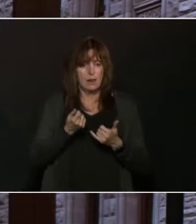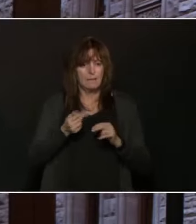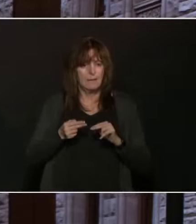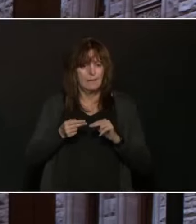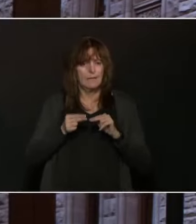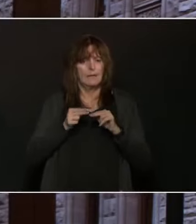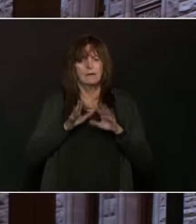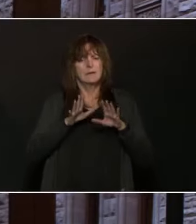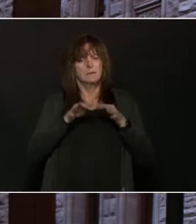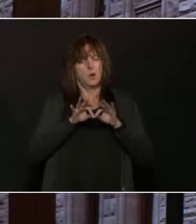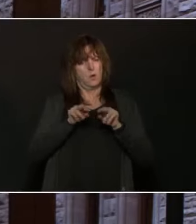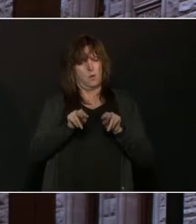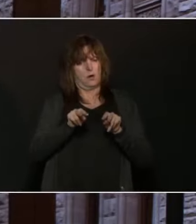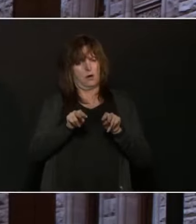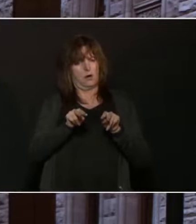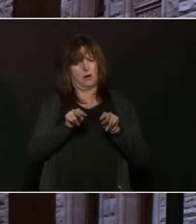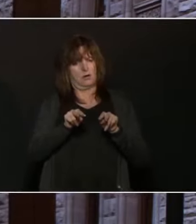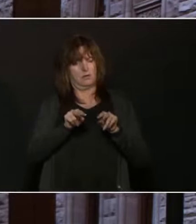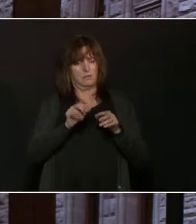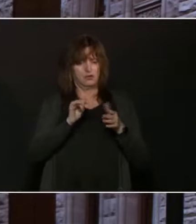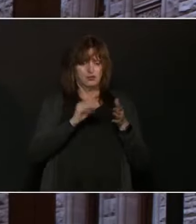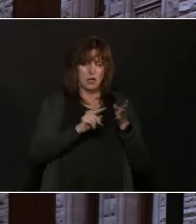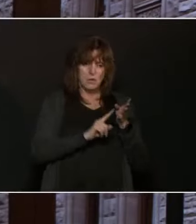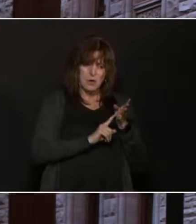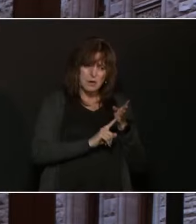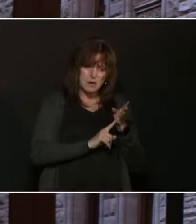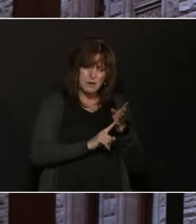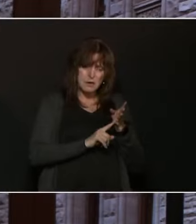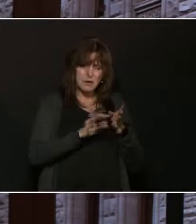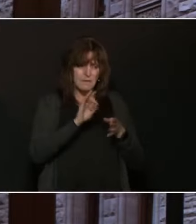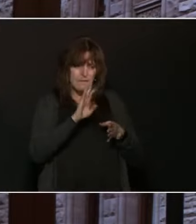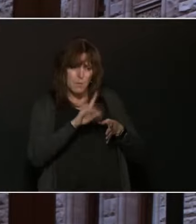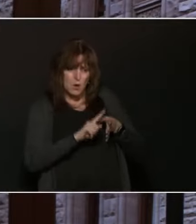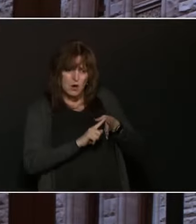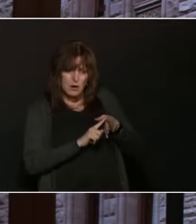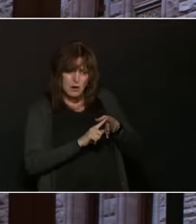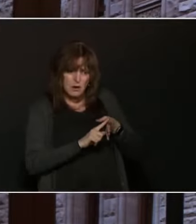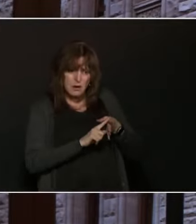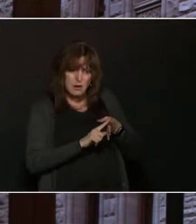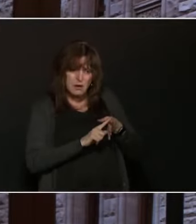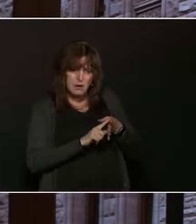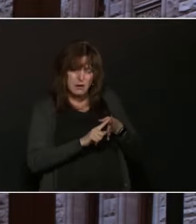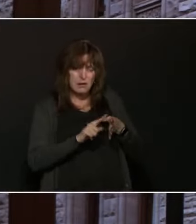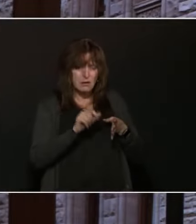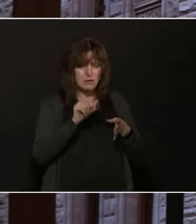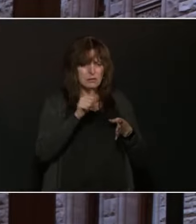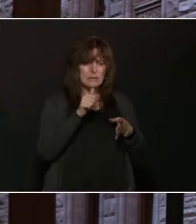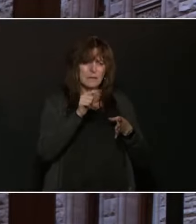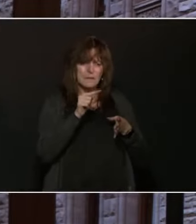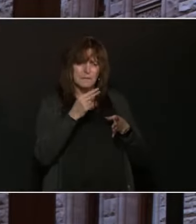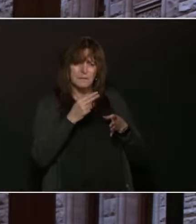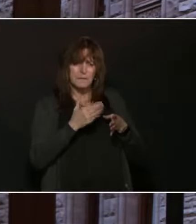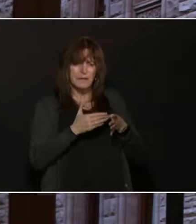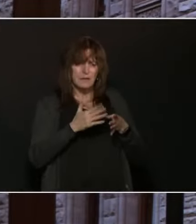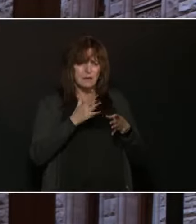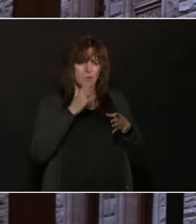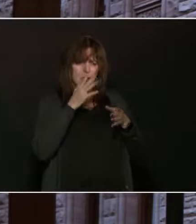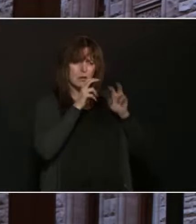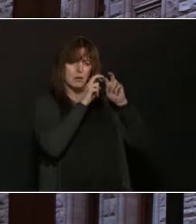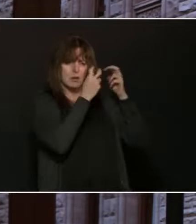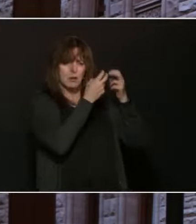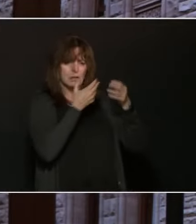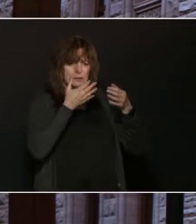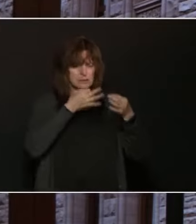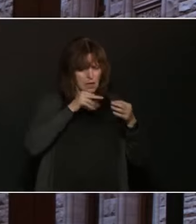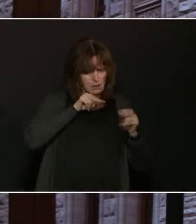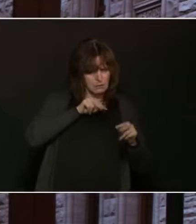And by the end of January into early February, we still have till the 10th to look at those numbers. And I know we're going to continue to brief the cabinet